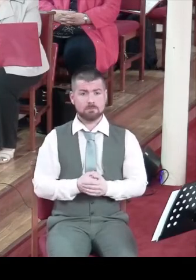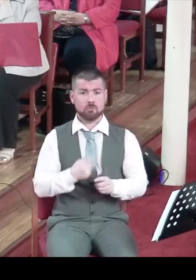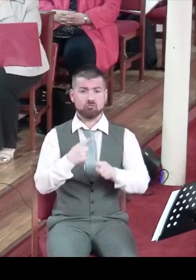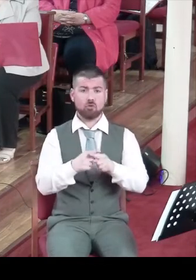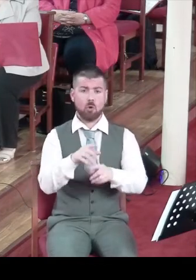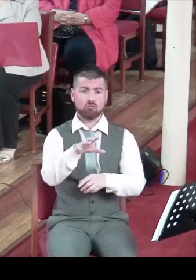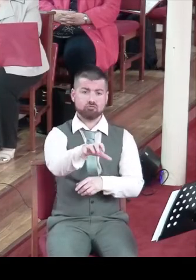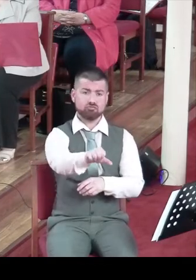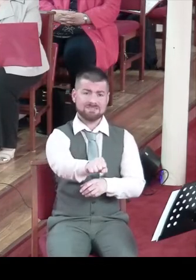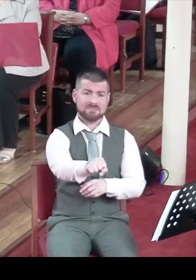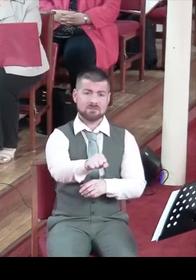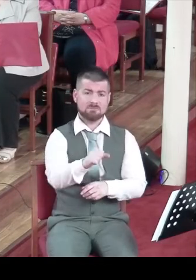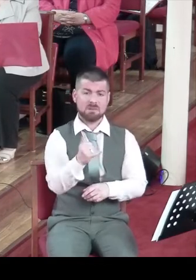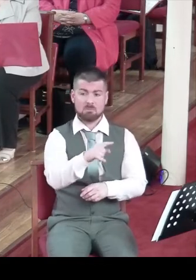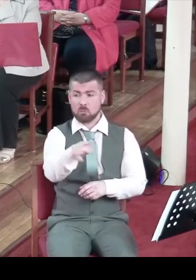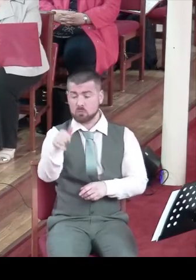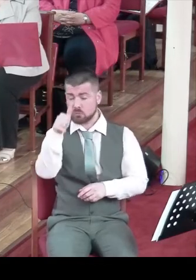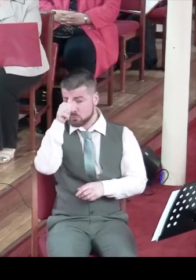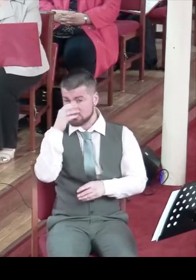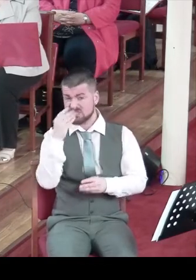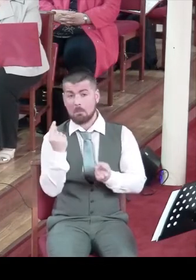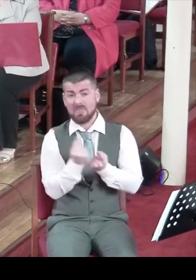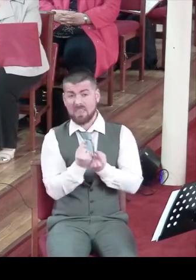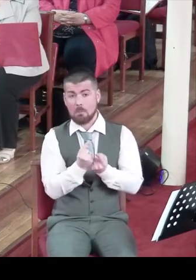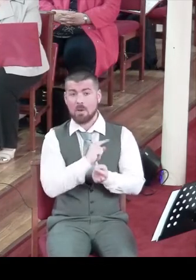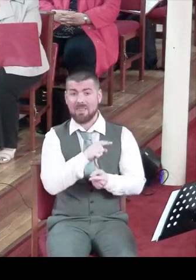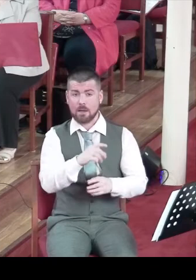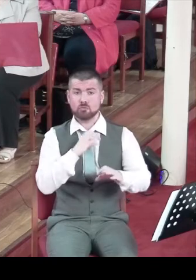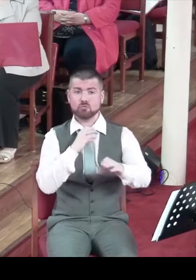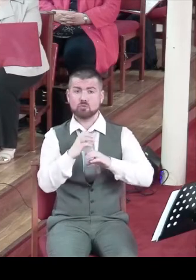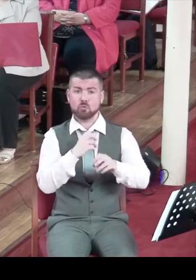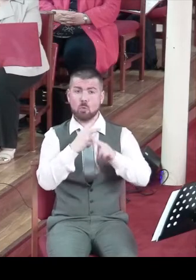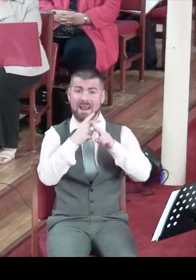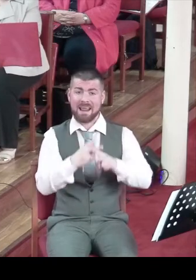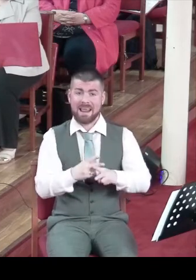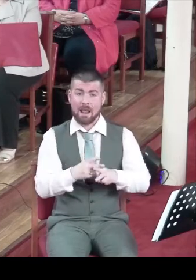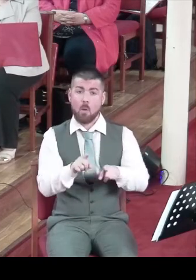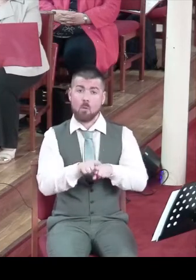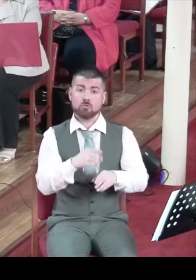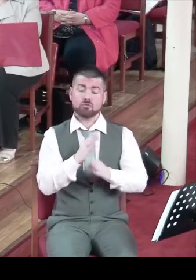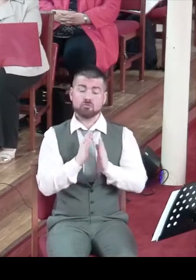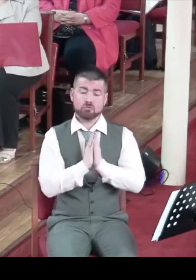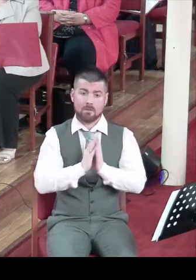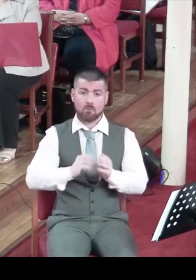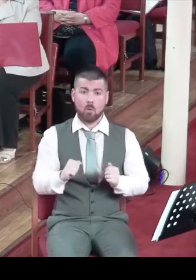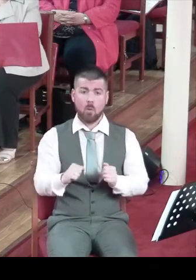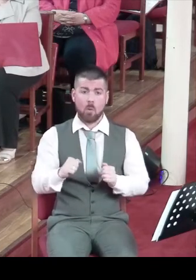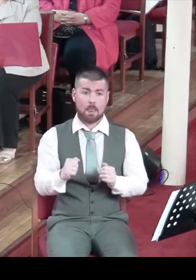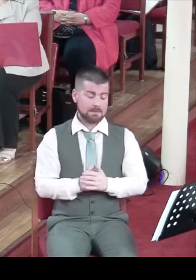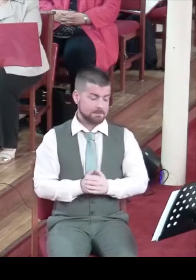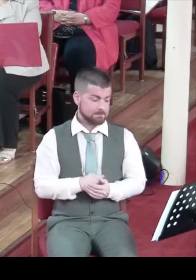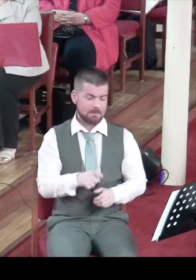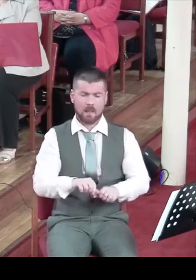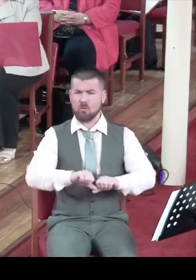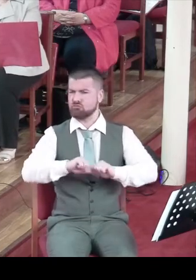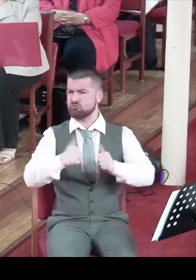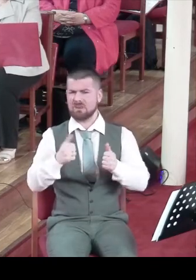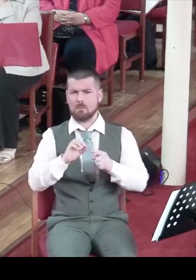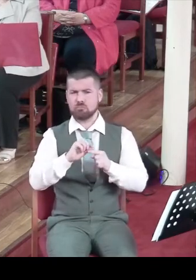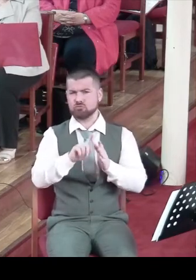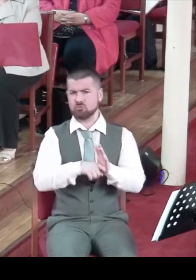Crossreach, which you'll know something about because it's the social care arm of the Church of Scotland. And that's a great project